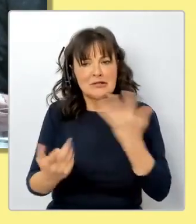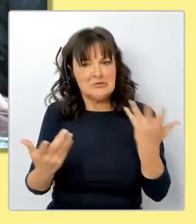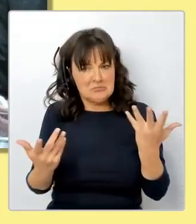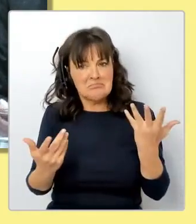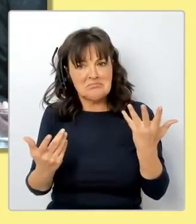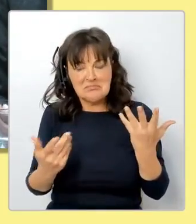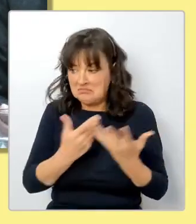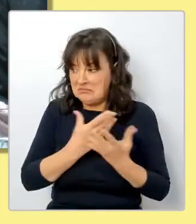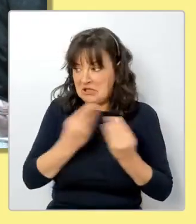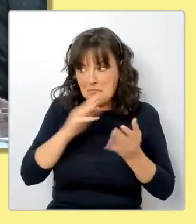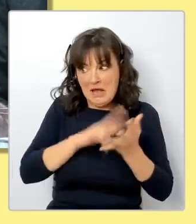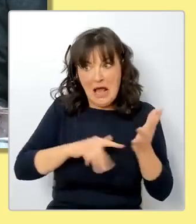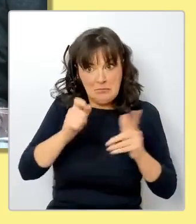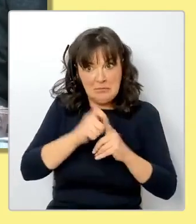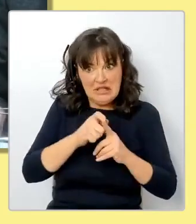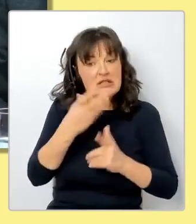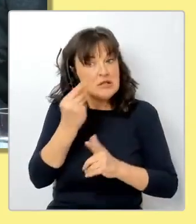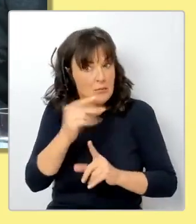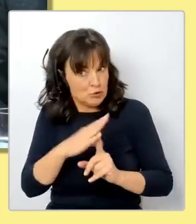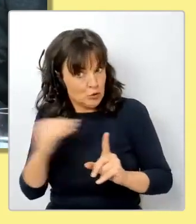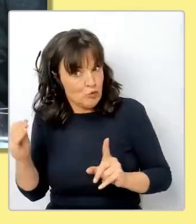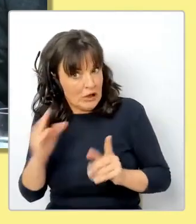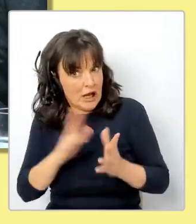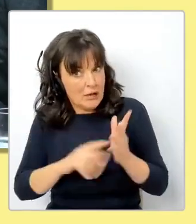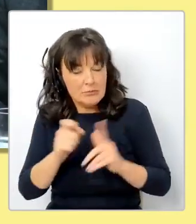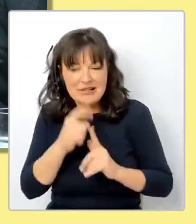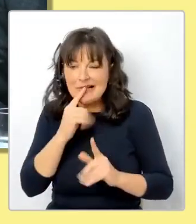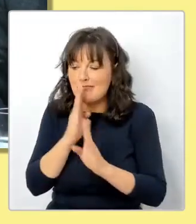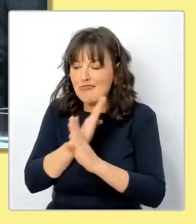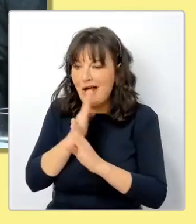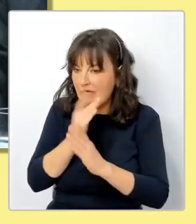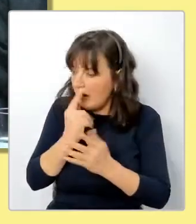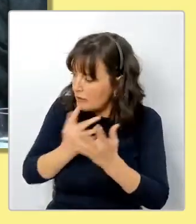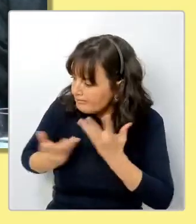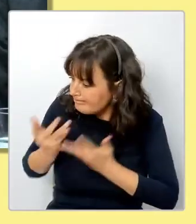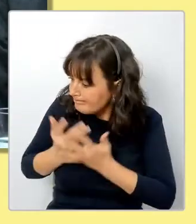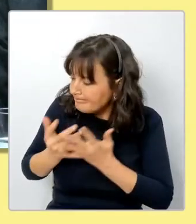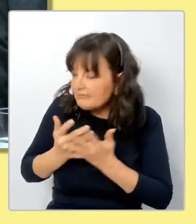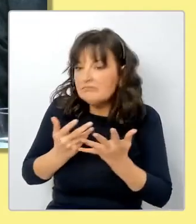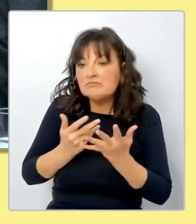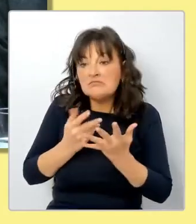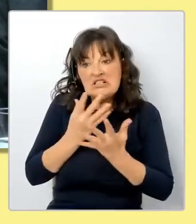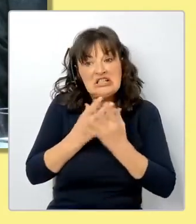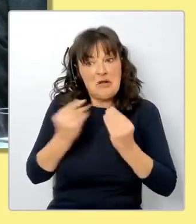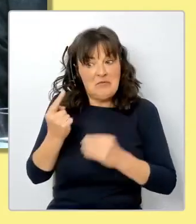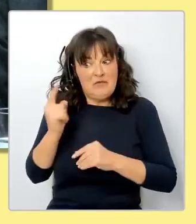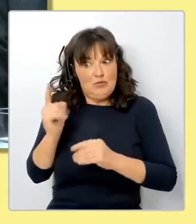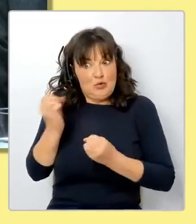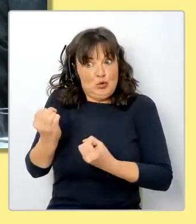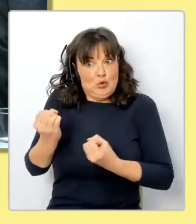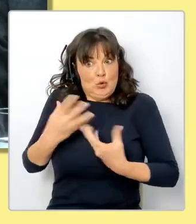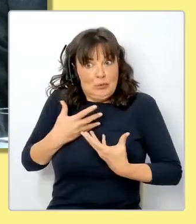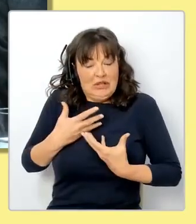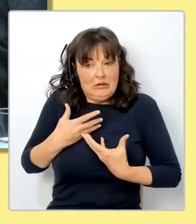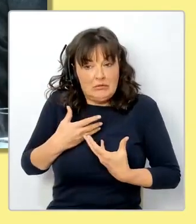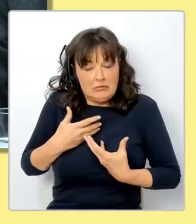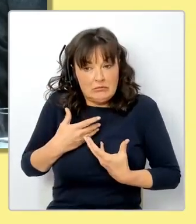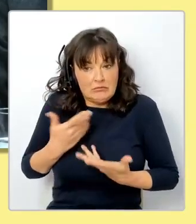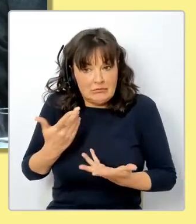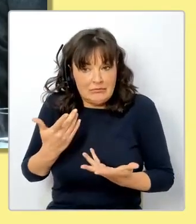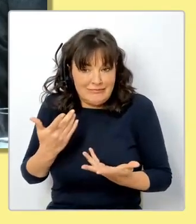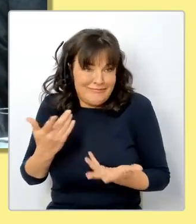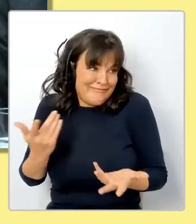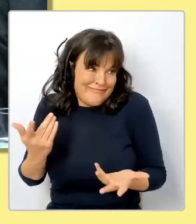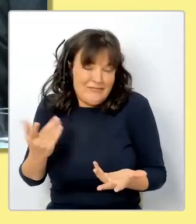spoken to some Conservative MPs quietly and privately about this, and some of them have said to them, of course they would